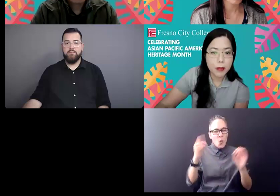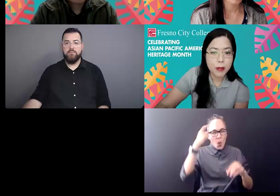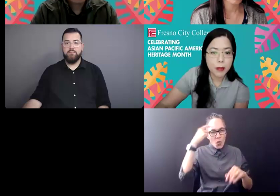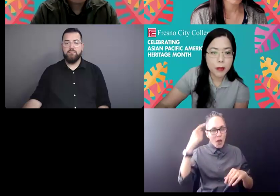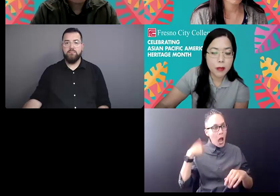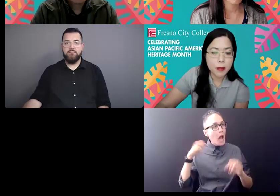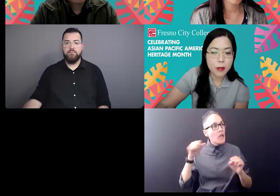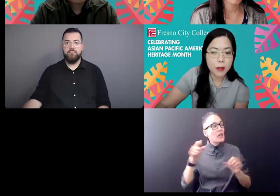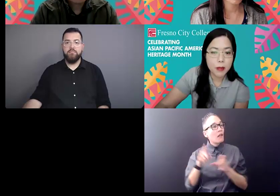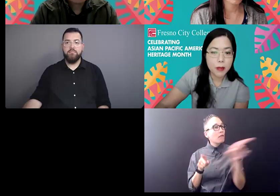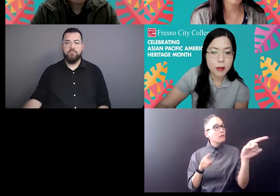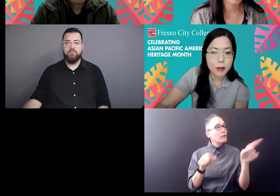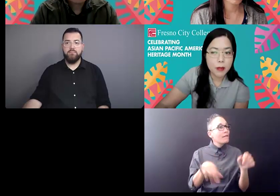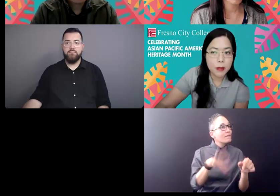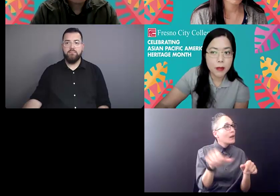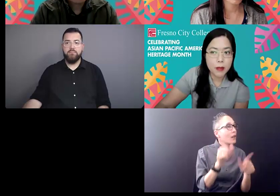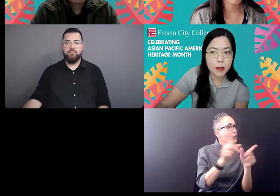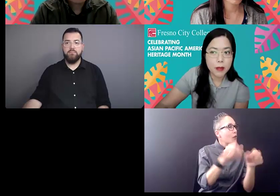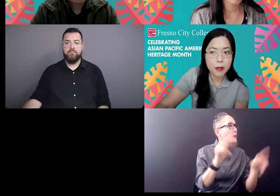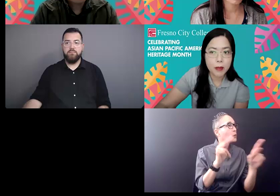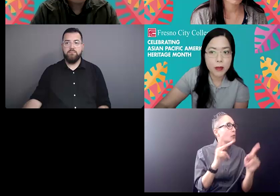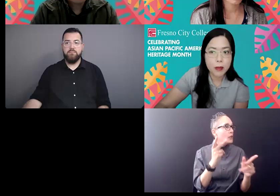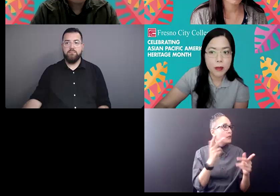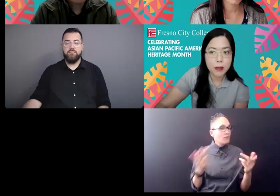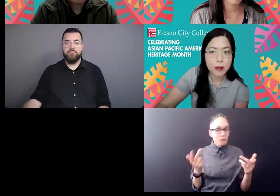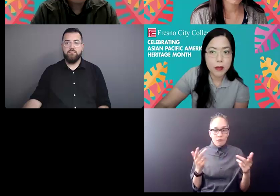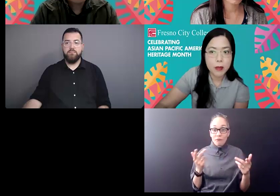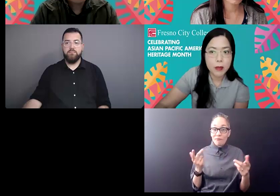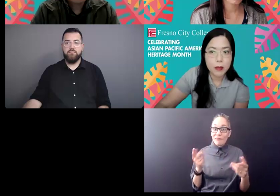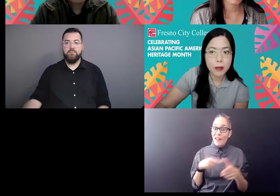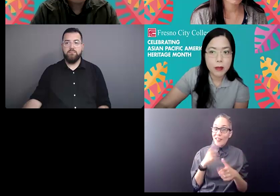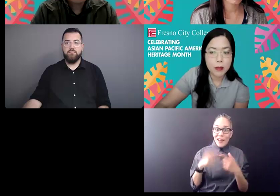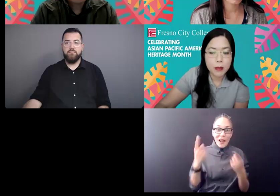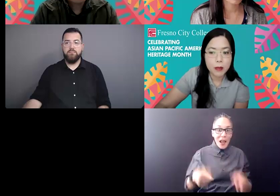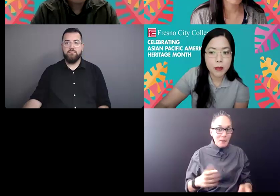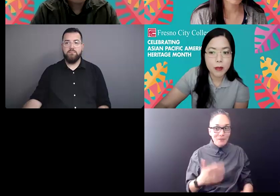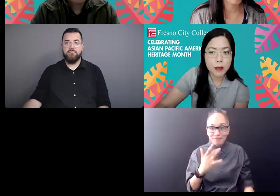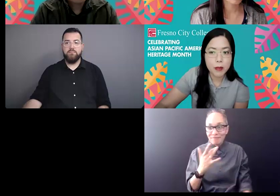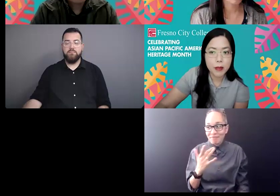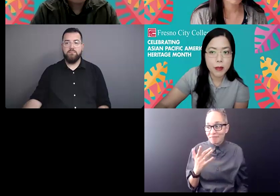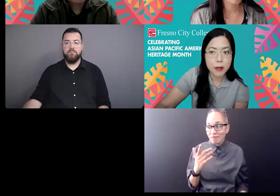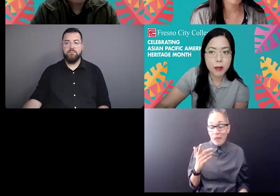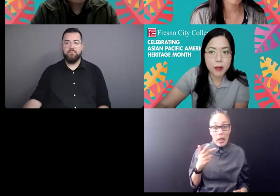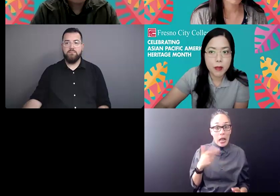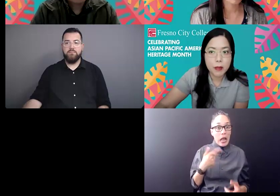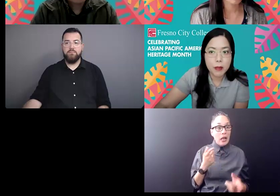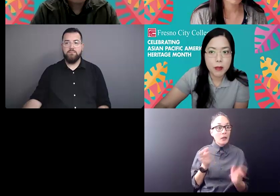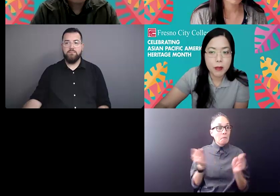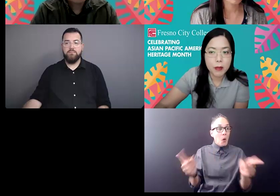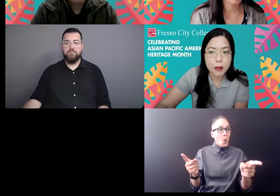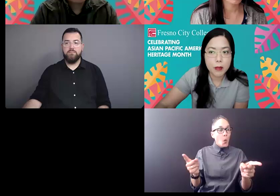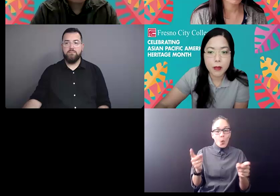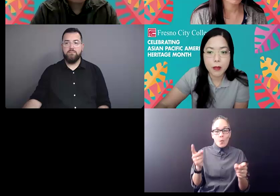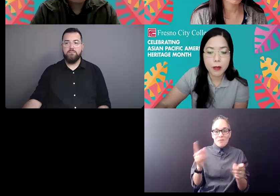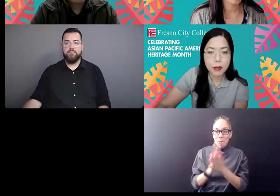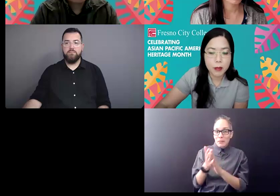other opportunity being in my future. And again, it wasn't until I just sort of thrust myself into the position as